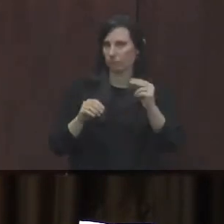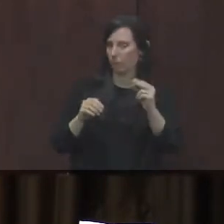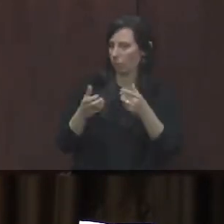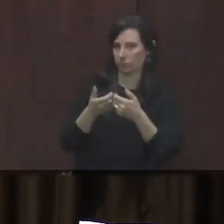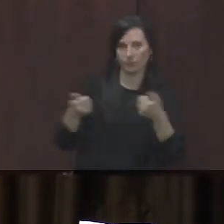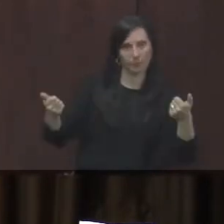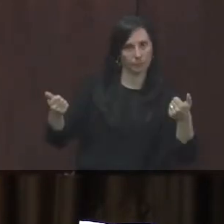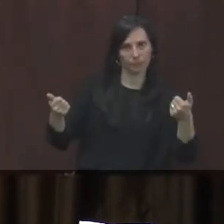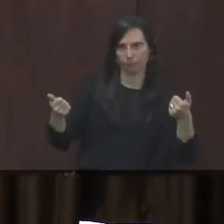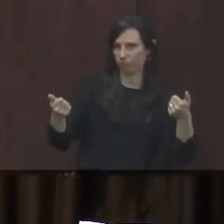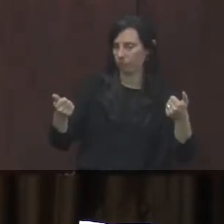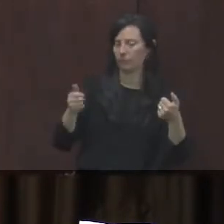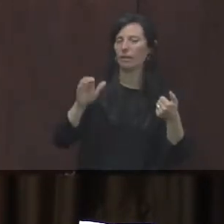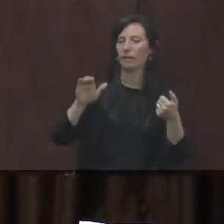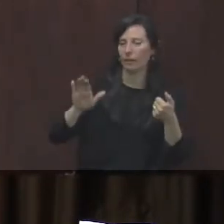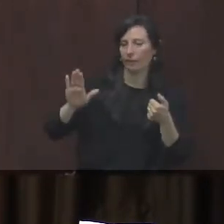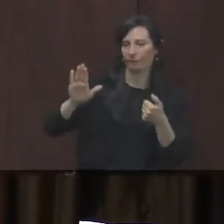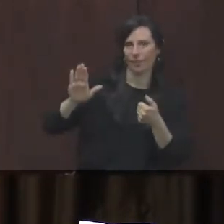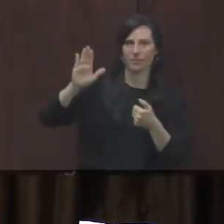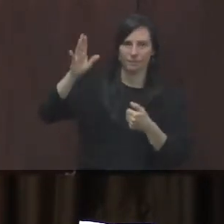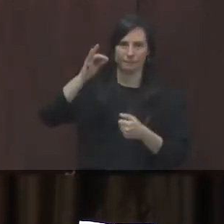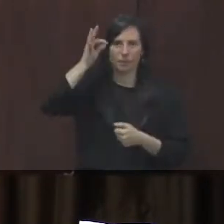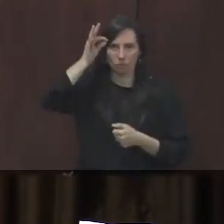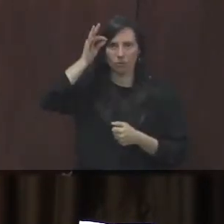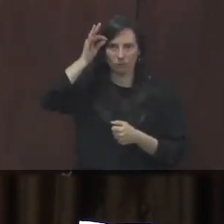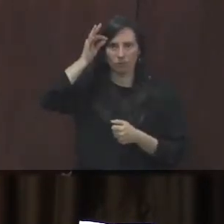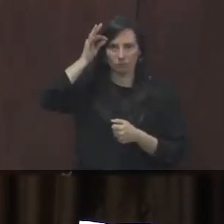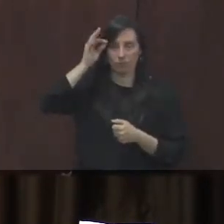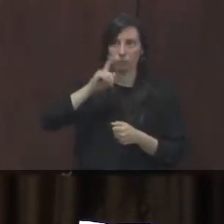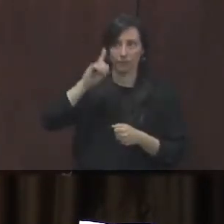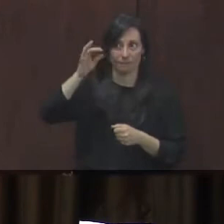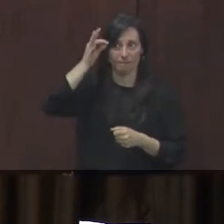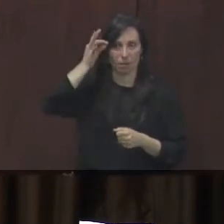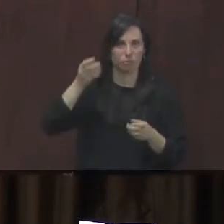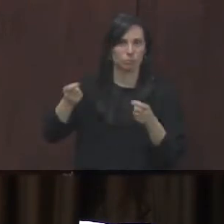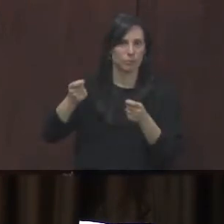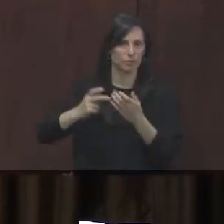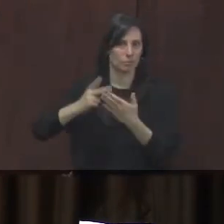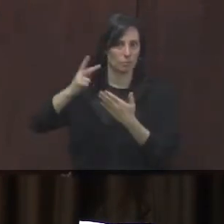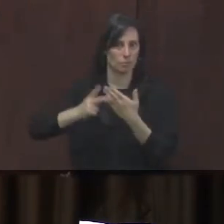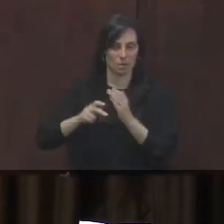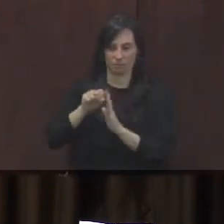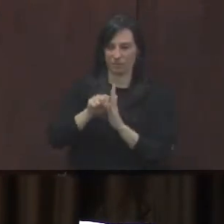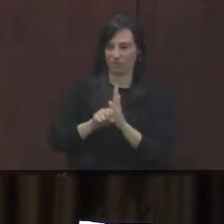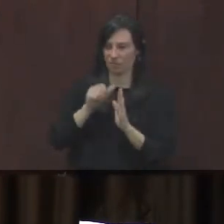a separate federal program that's kind of run even outside the state. Okay. But